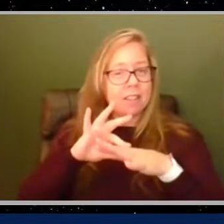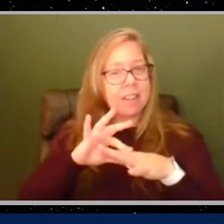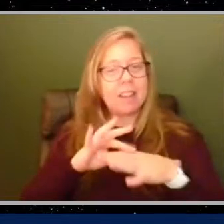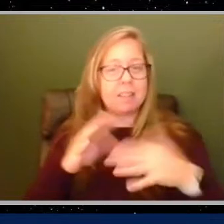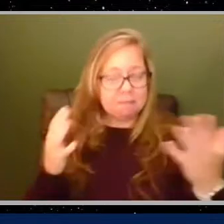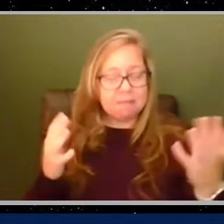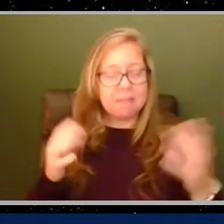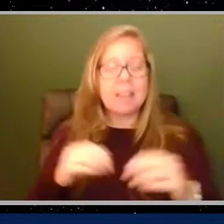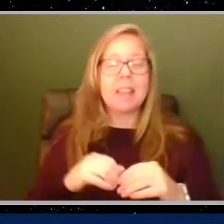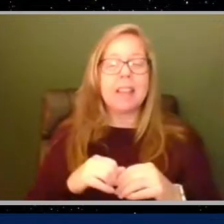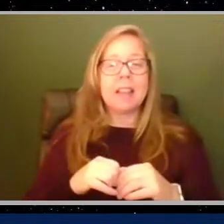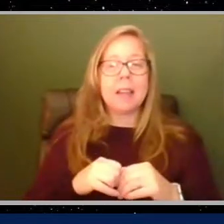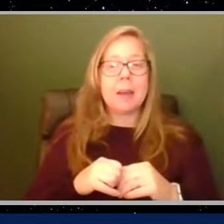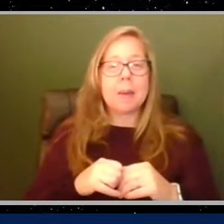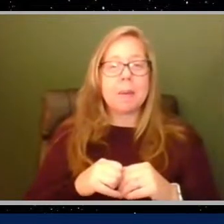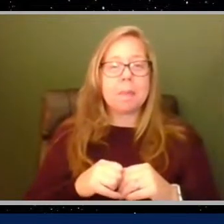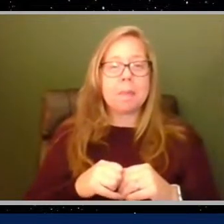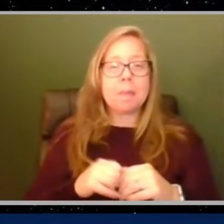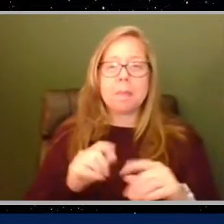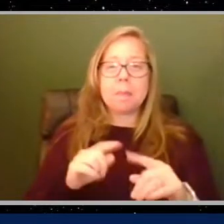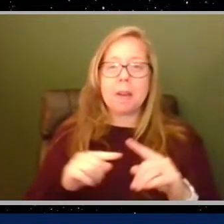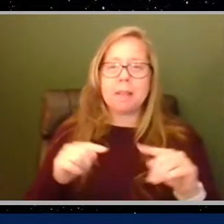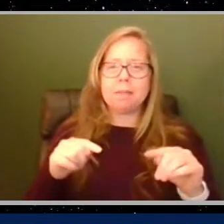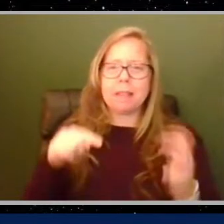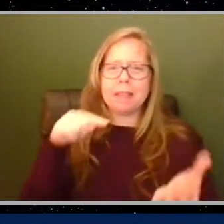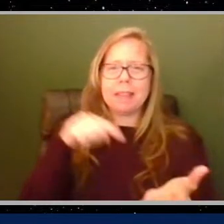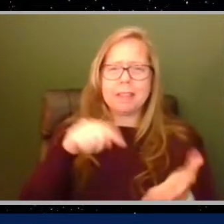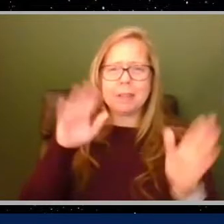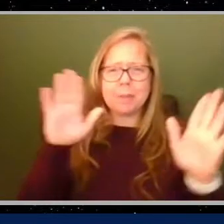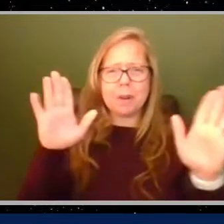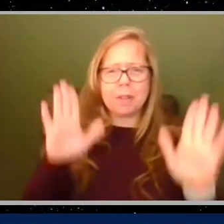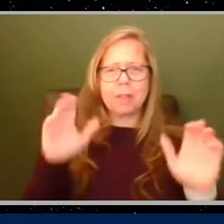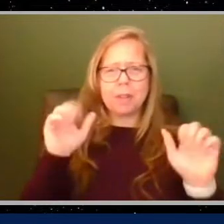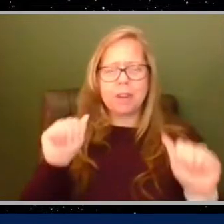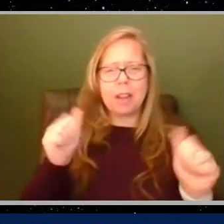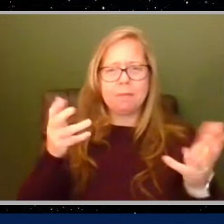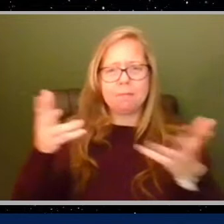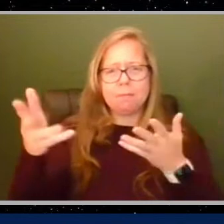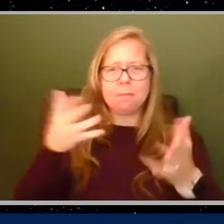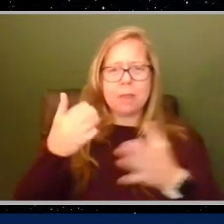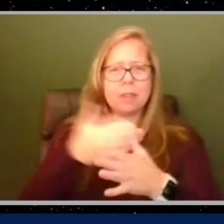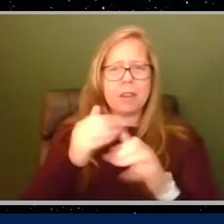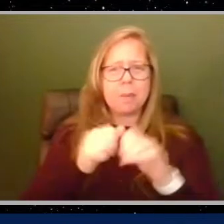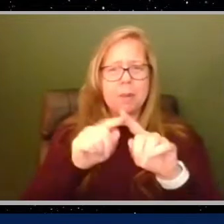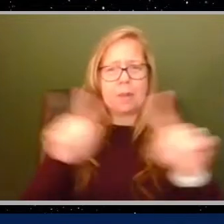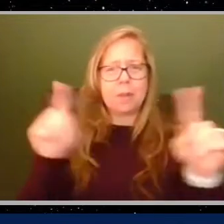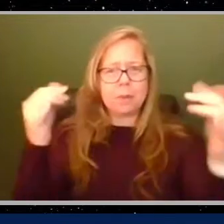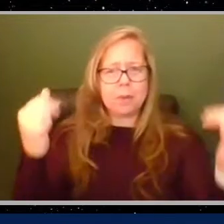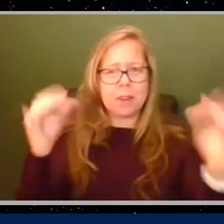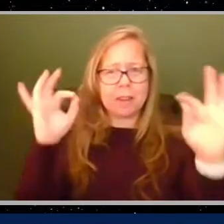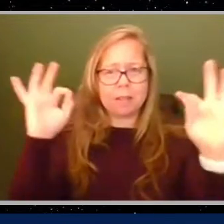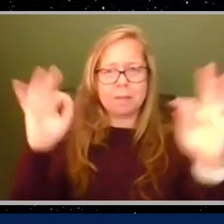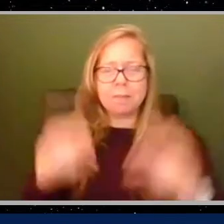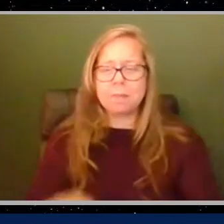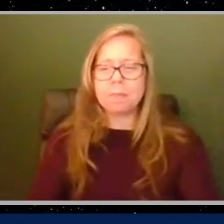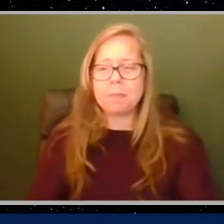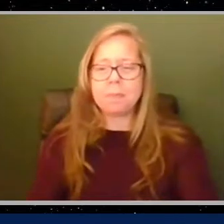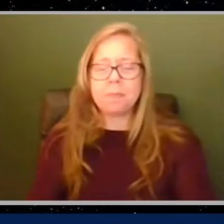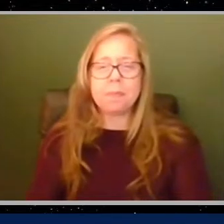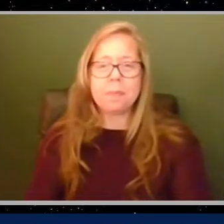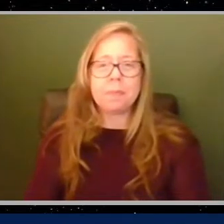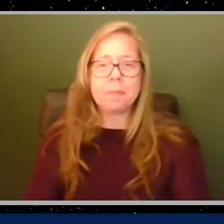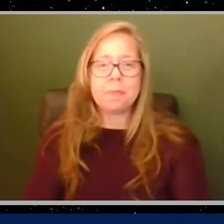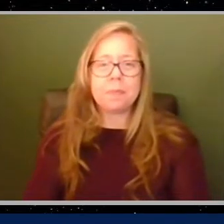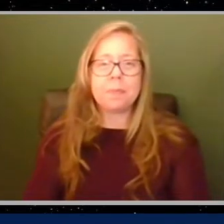But this is very awesome that we're able to share this with y'all. And let's see here. We've got a